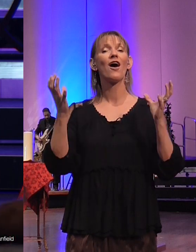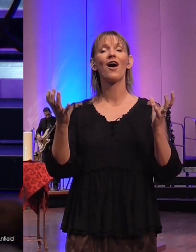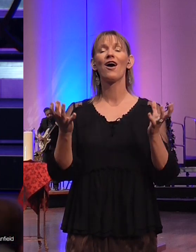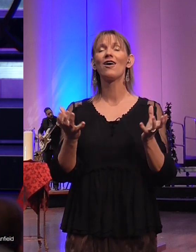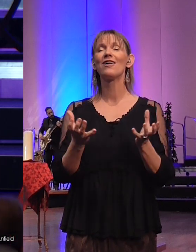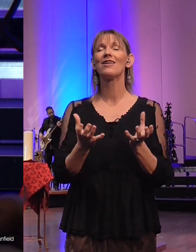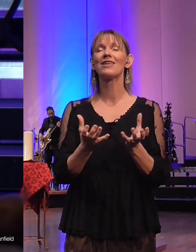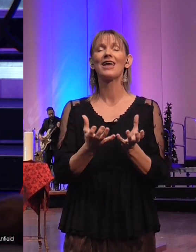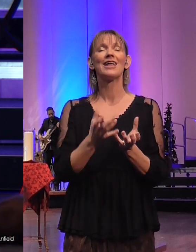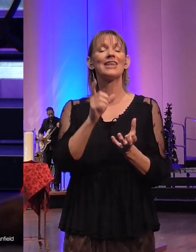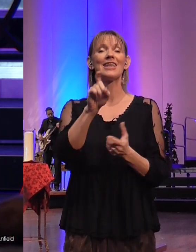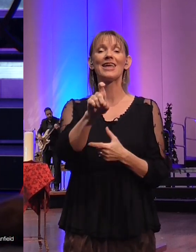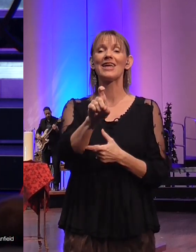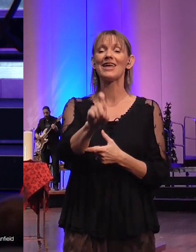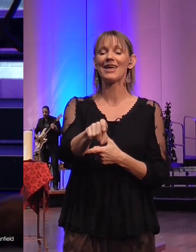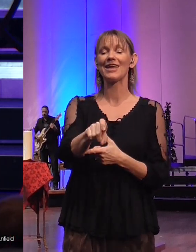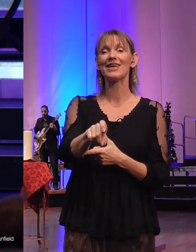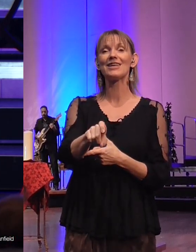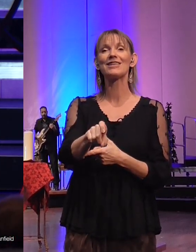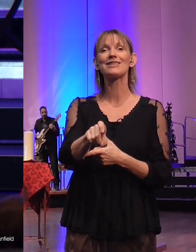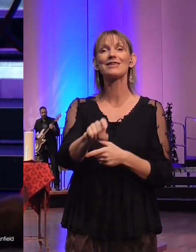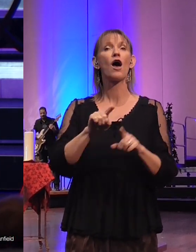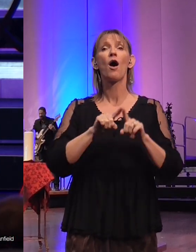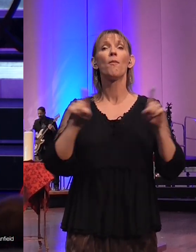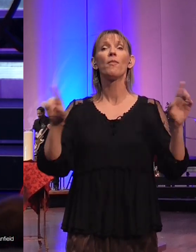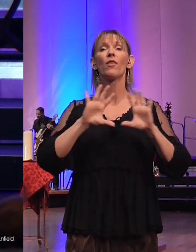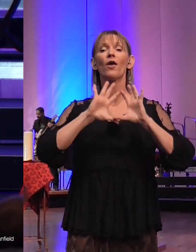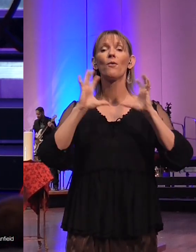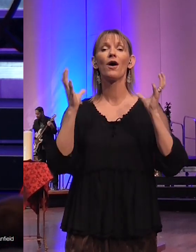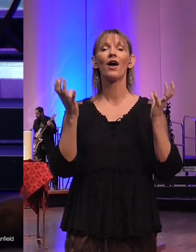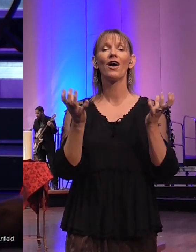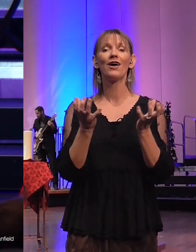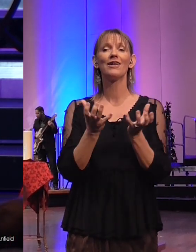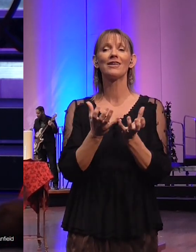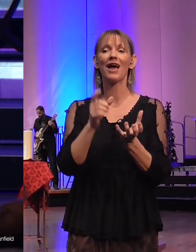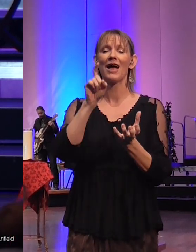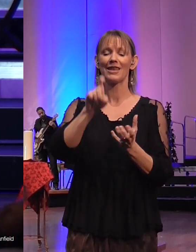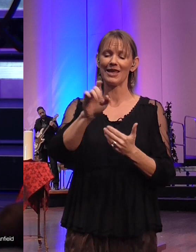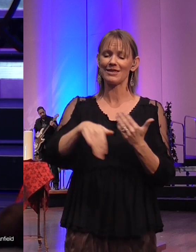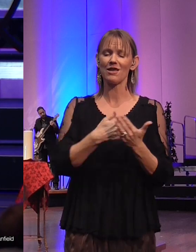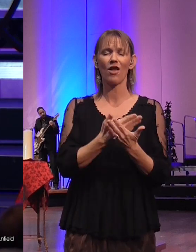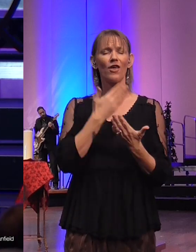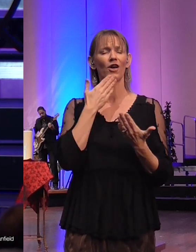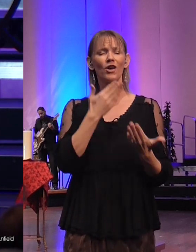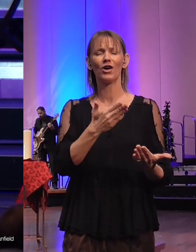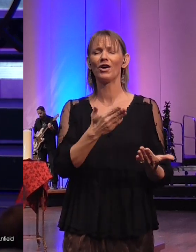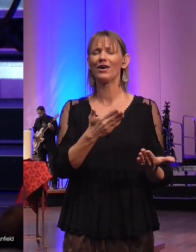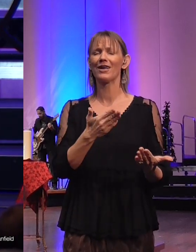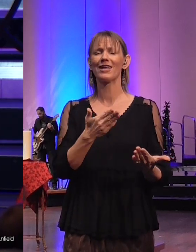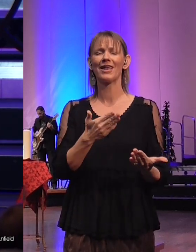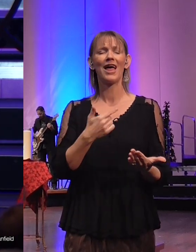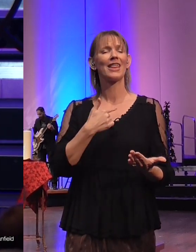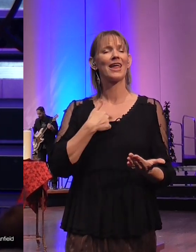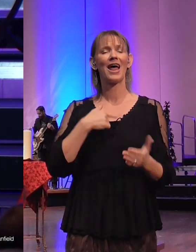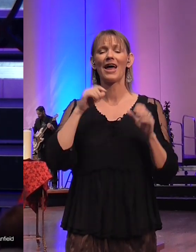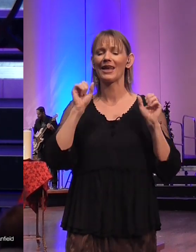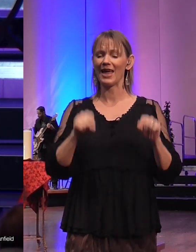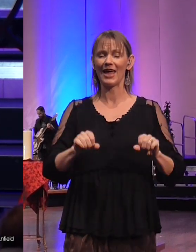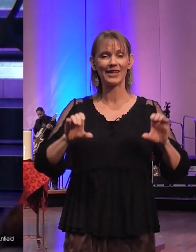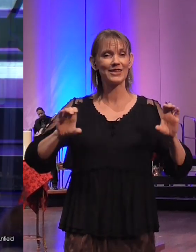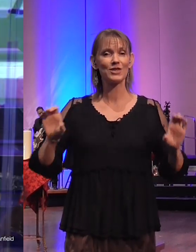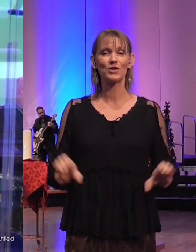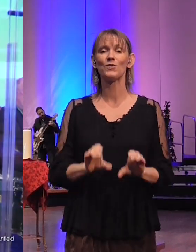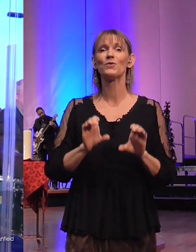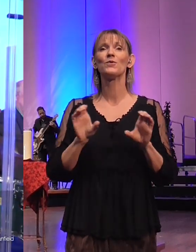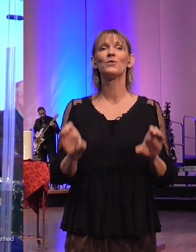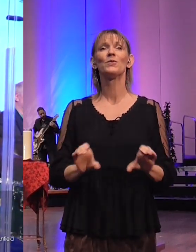the world needs, but the world needs all the good that I